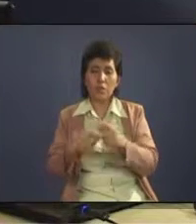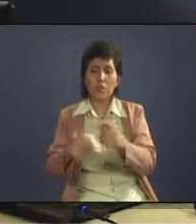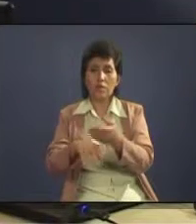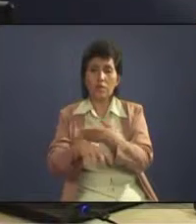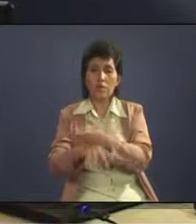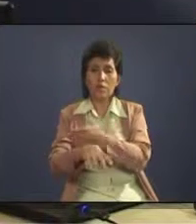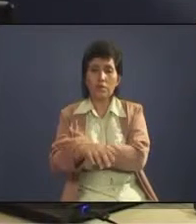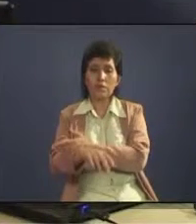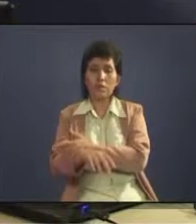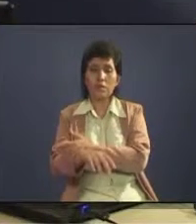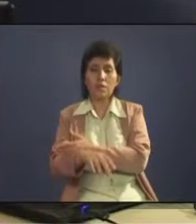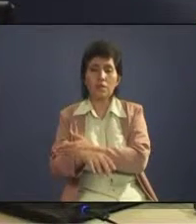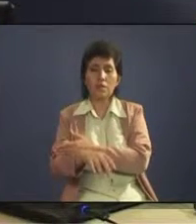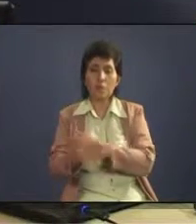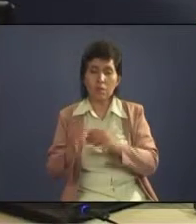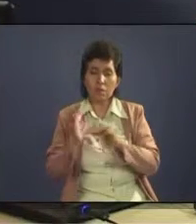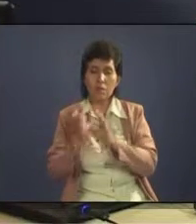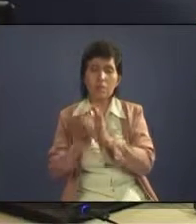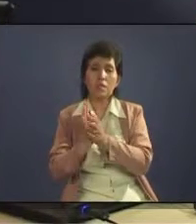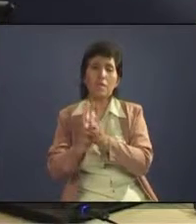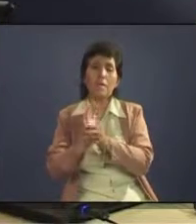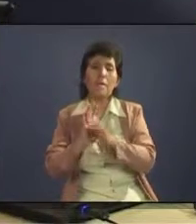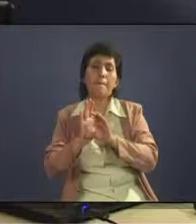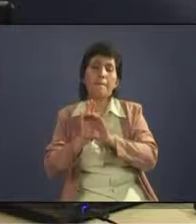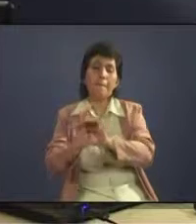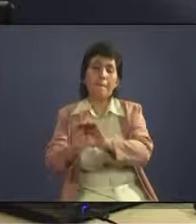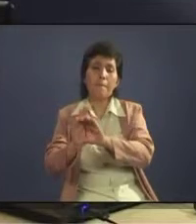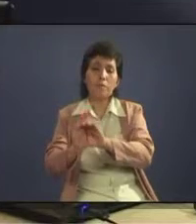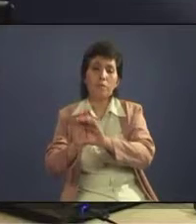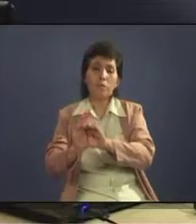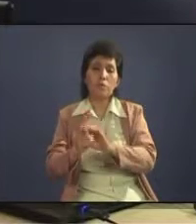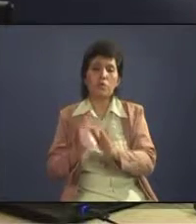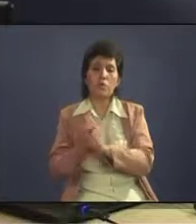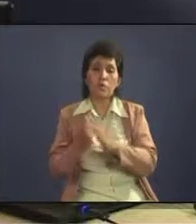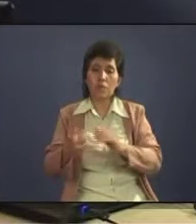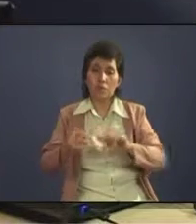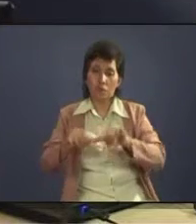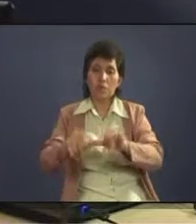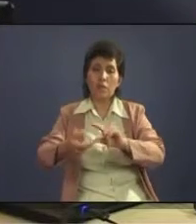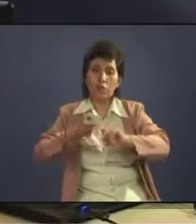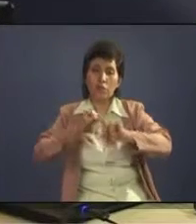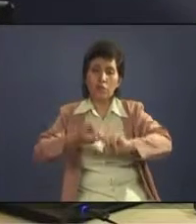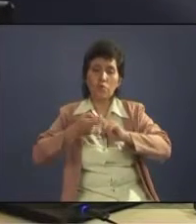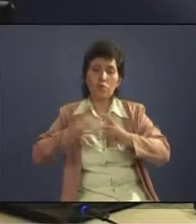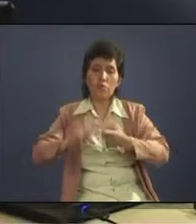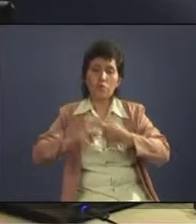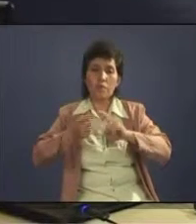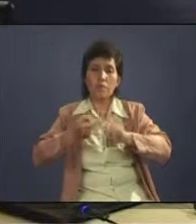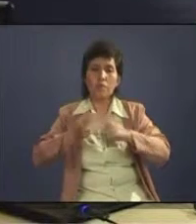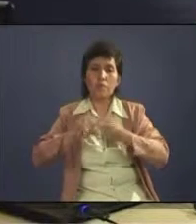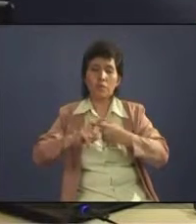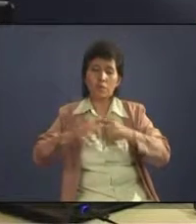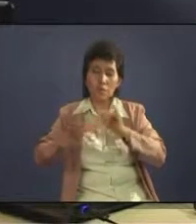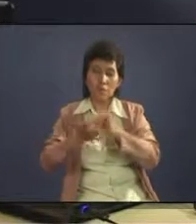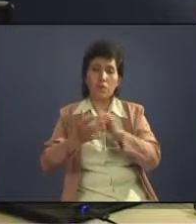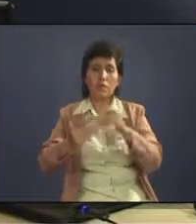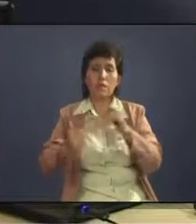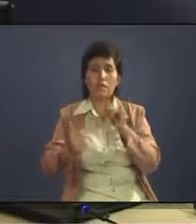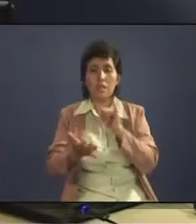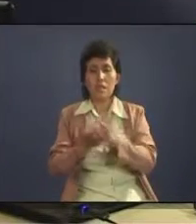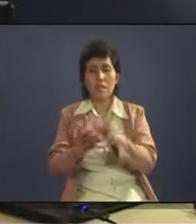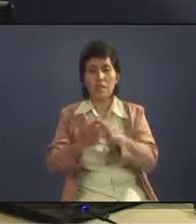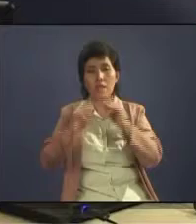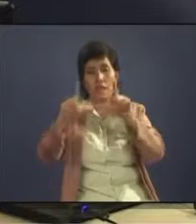of homeostatic model. We try not to just get too much of friendship. We try to reserve to that level, that we